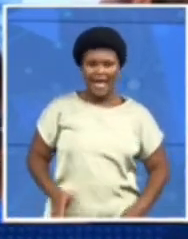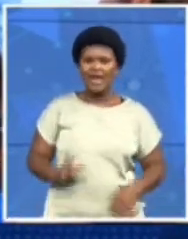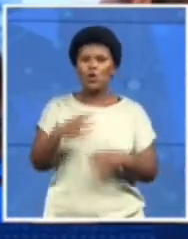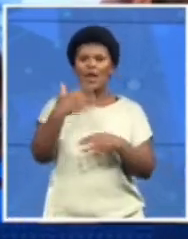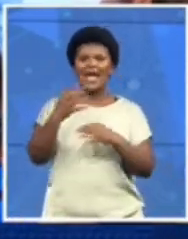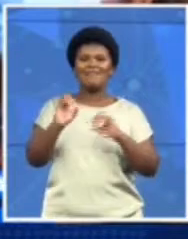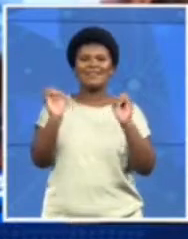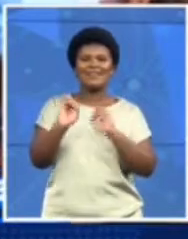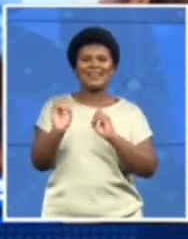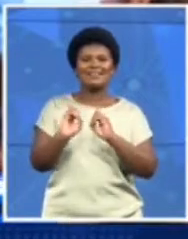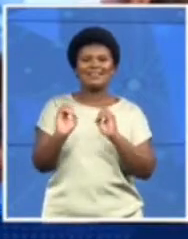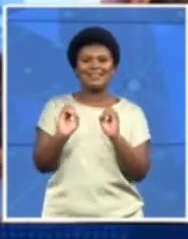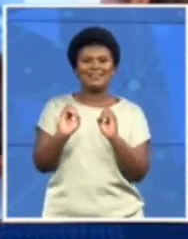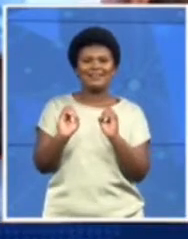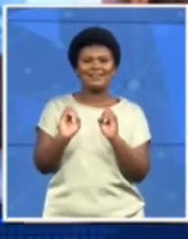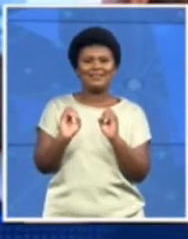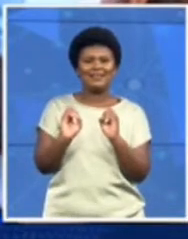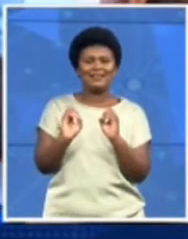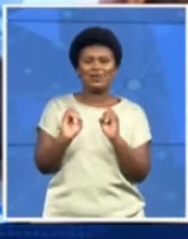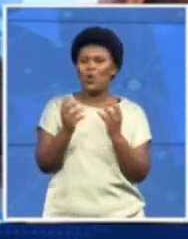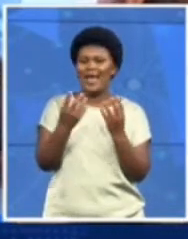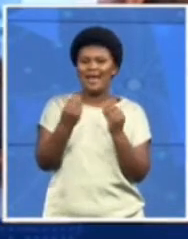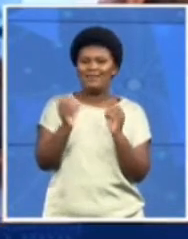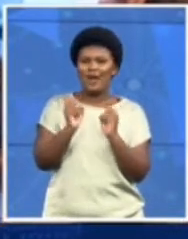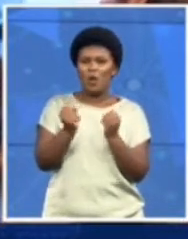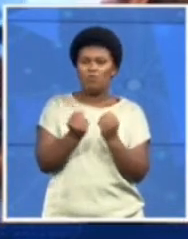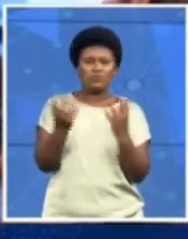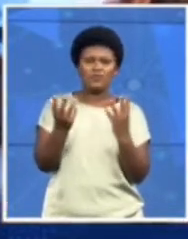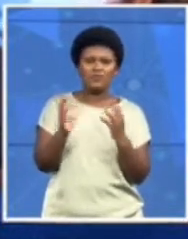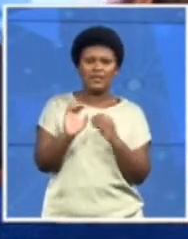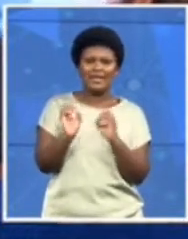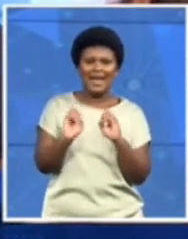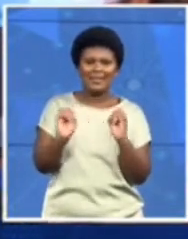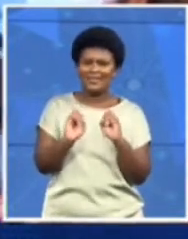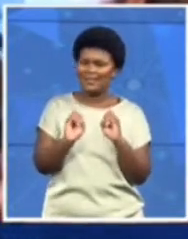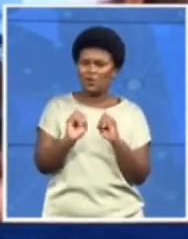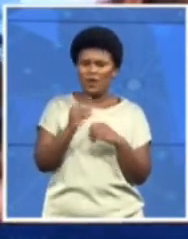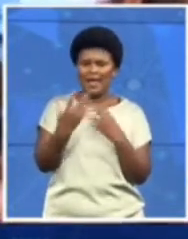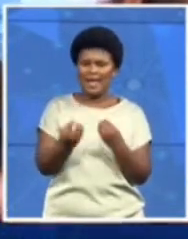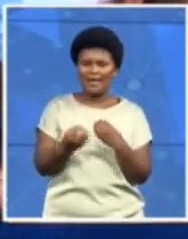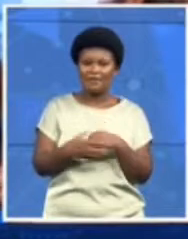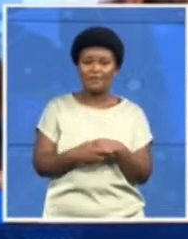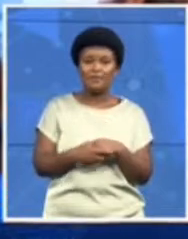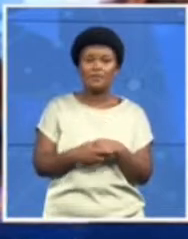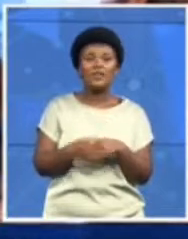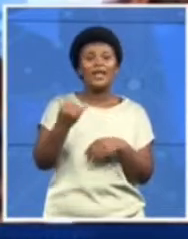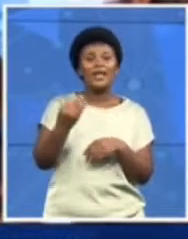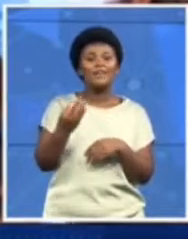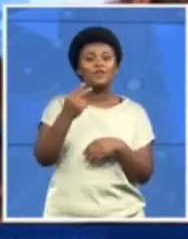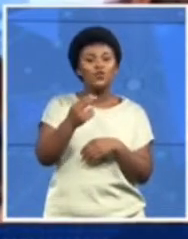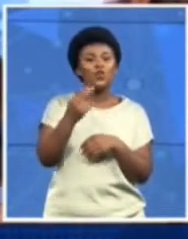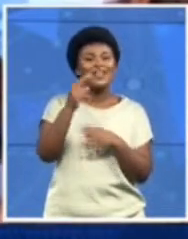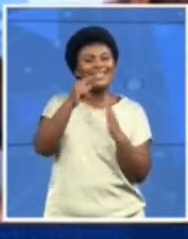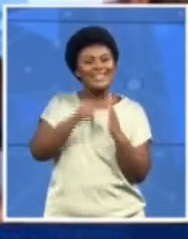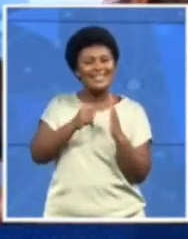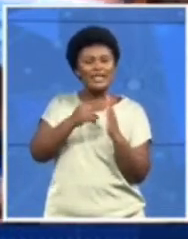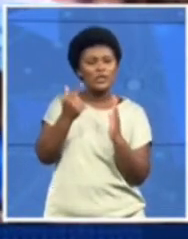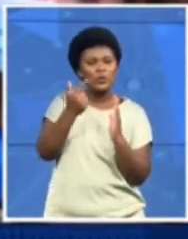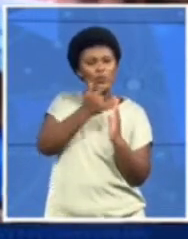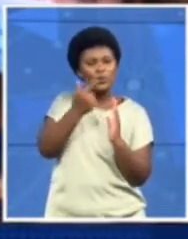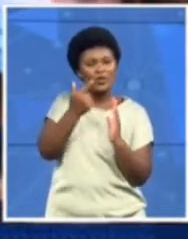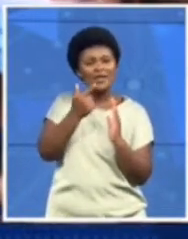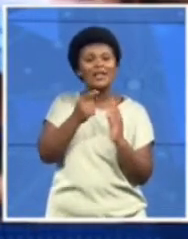possession of those explosives. Nothing of that nature. If you heard properly, counsel said